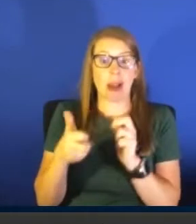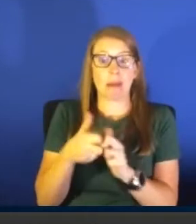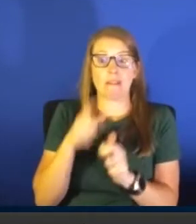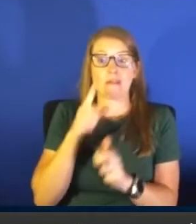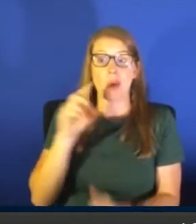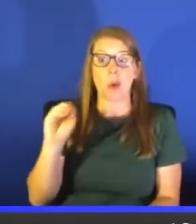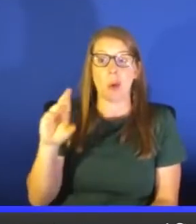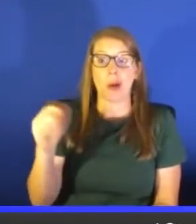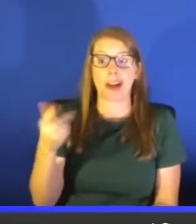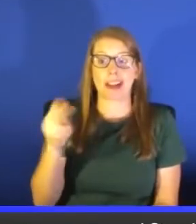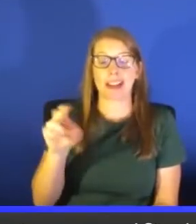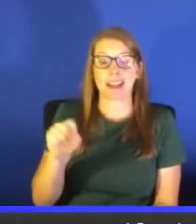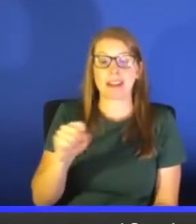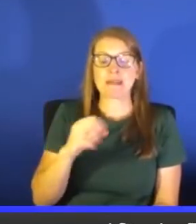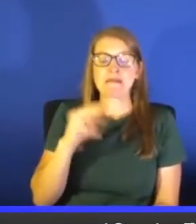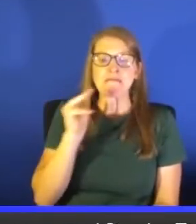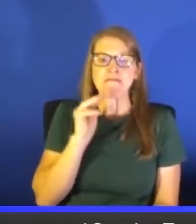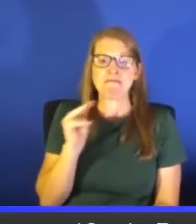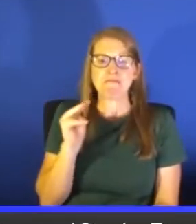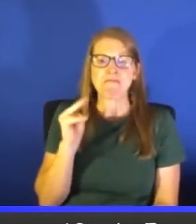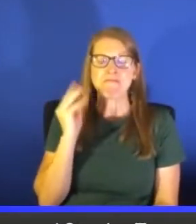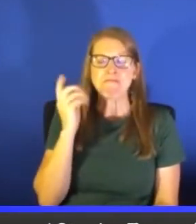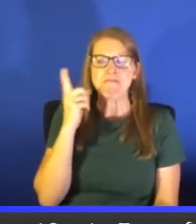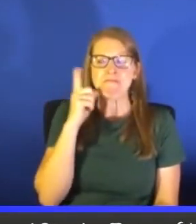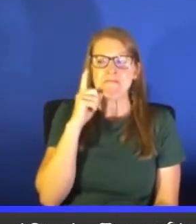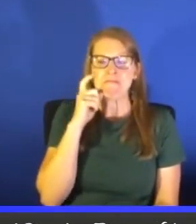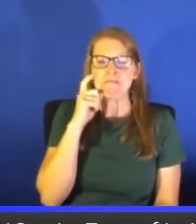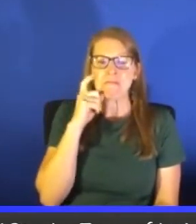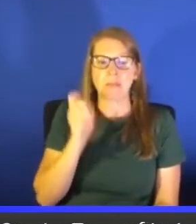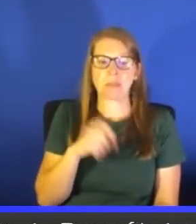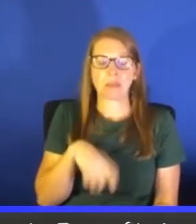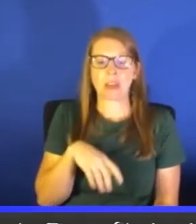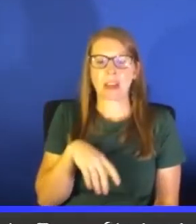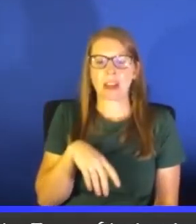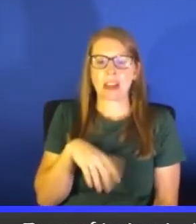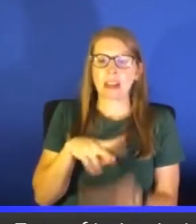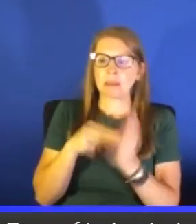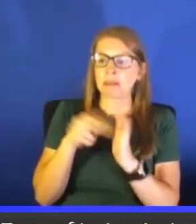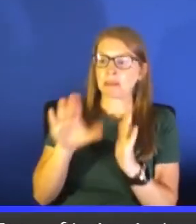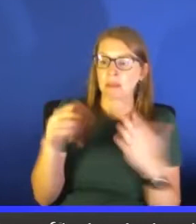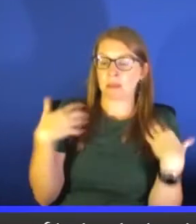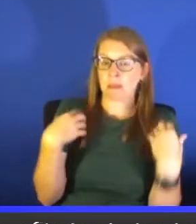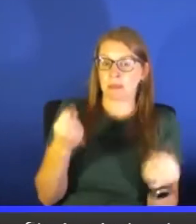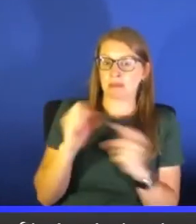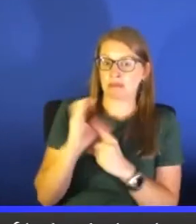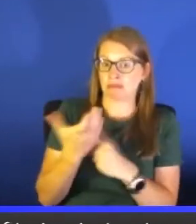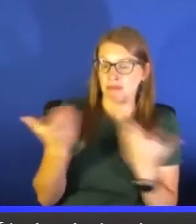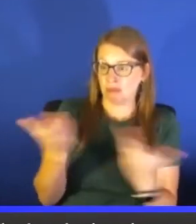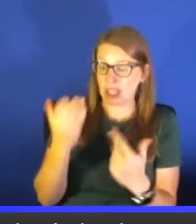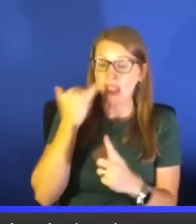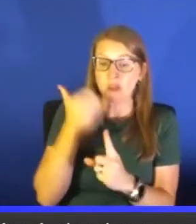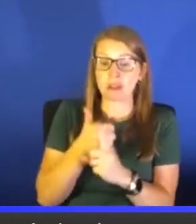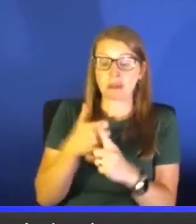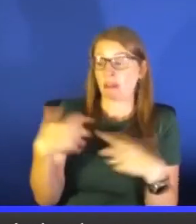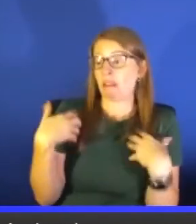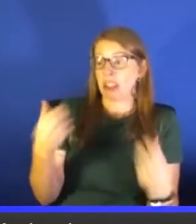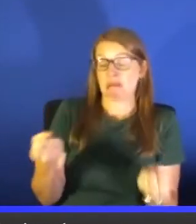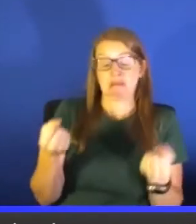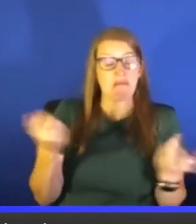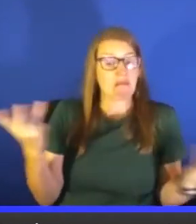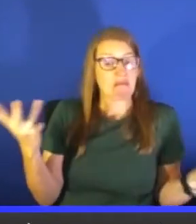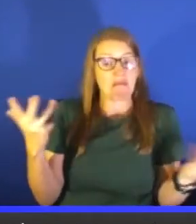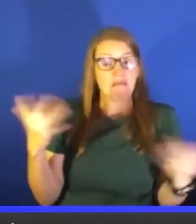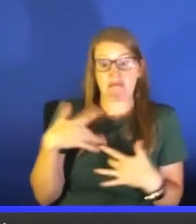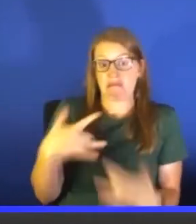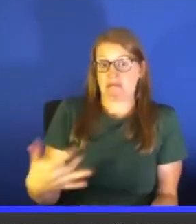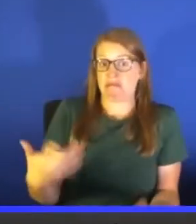That's a challenge. I think you Yeah. have to look at what underlying health conditions someone has, and if they're generally healthy, non-steroidal agents